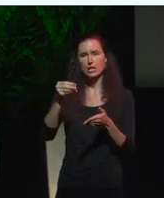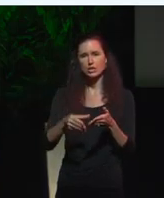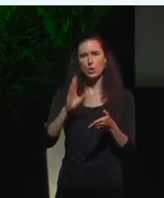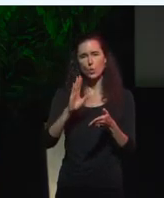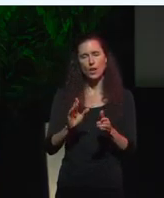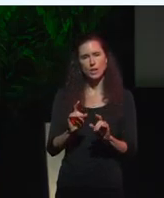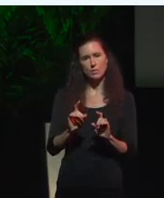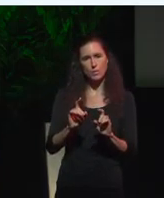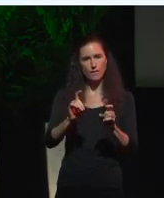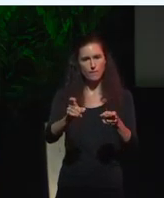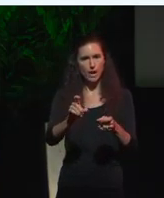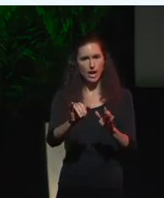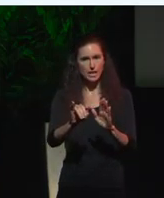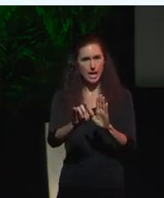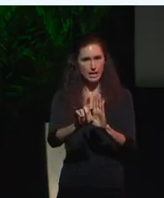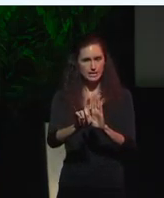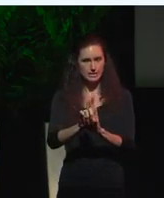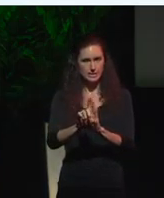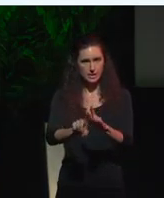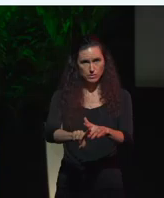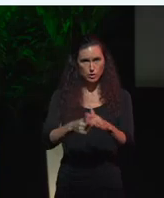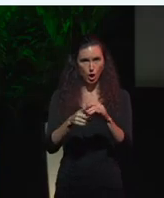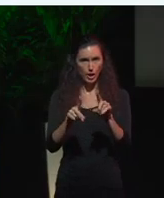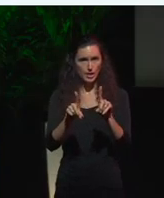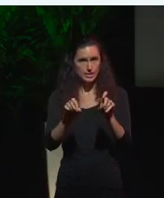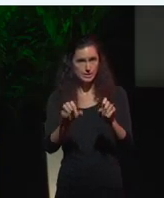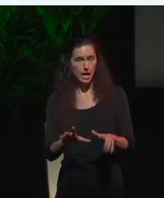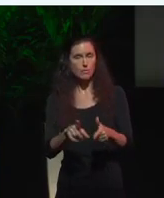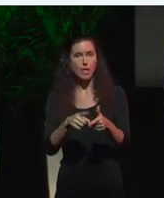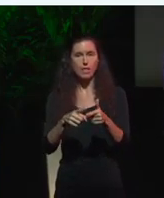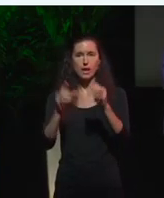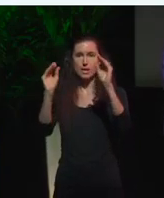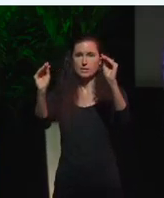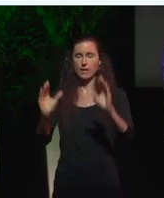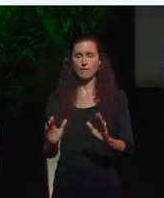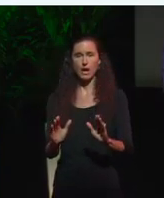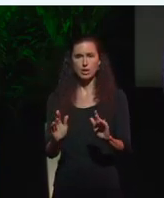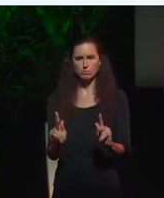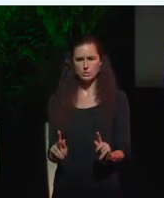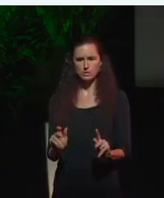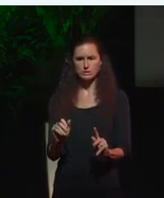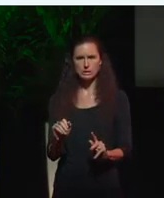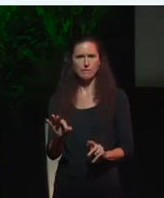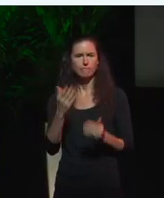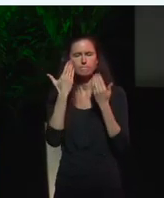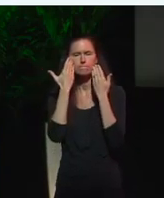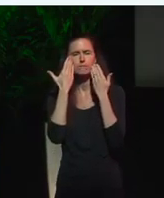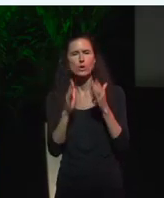provides their ID at the point of starting the exam. And as a faculty member, if you're not familiar with that